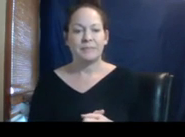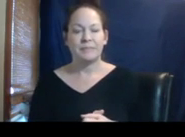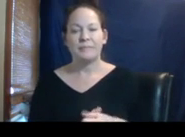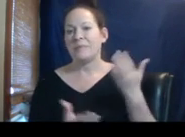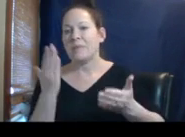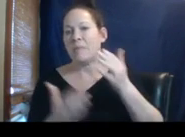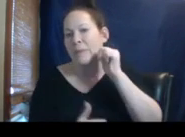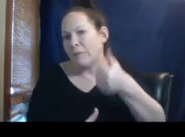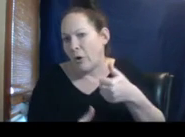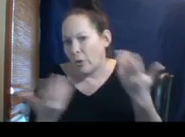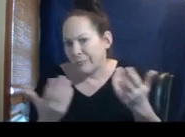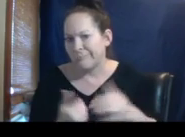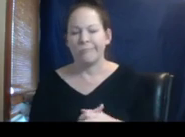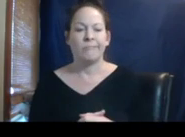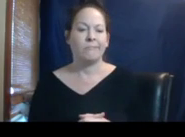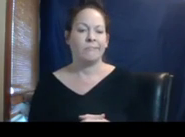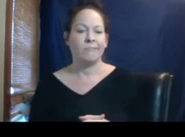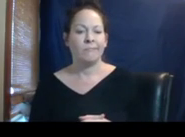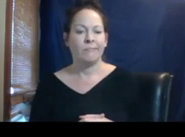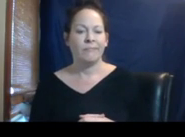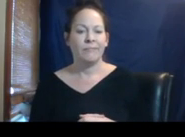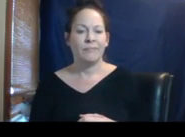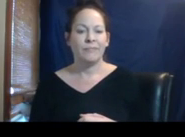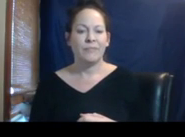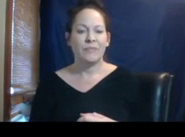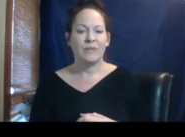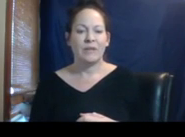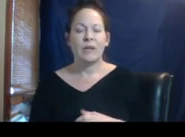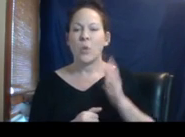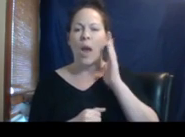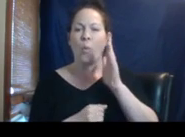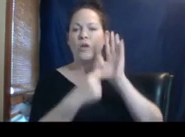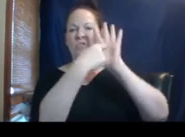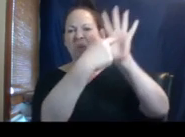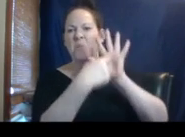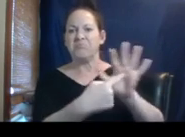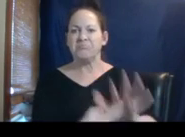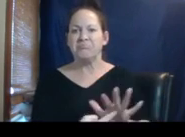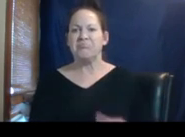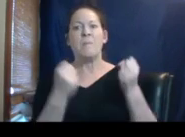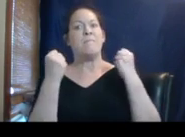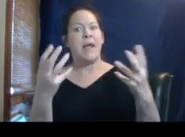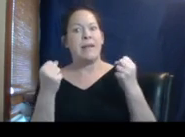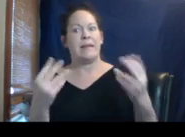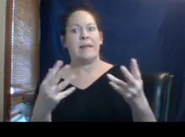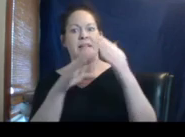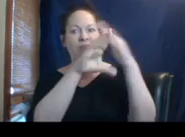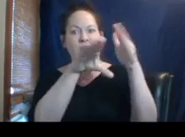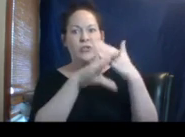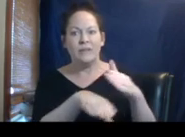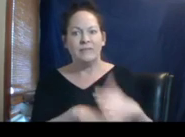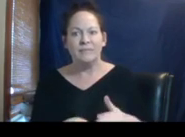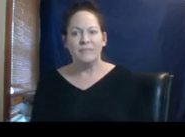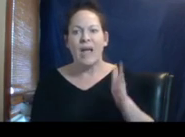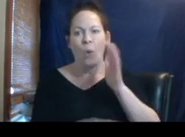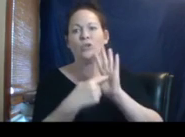my major focus is going to be putting up a lot of examples of division. And what we can do with polynomials. So that